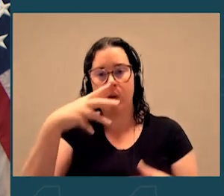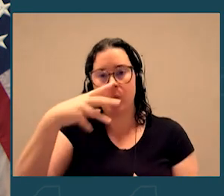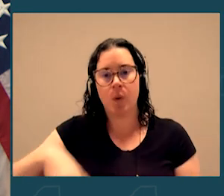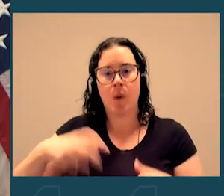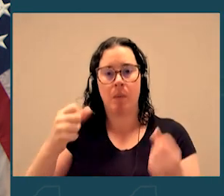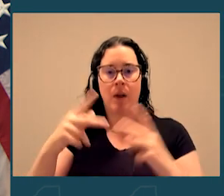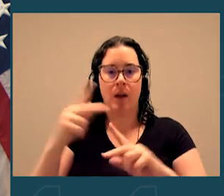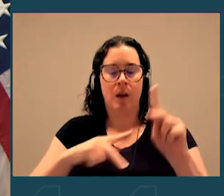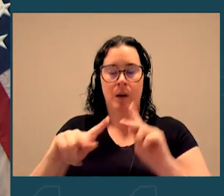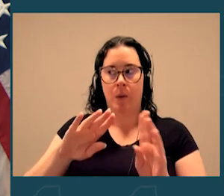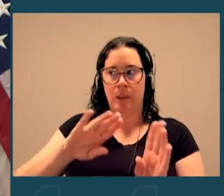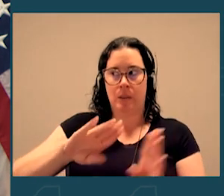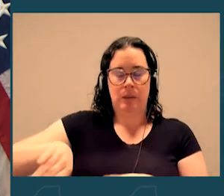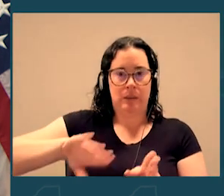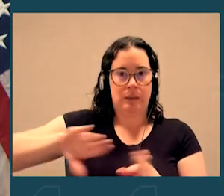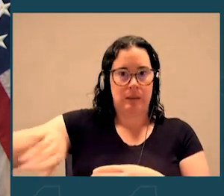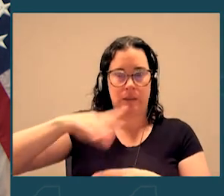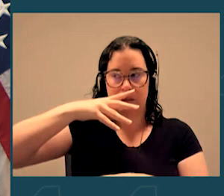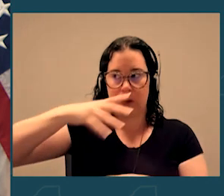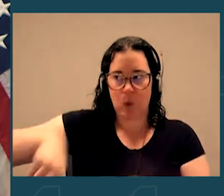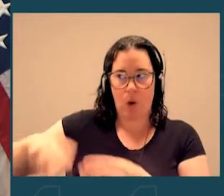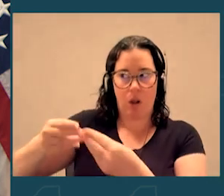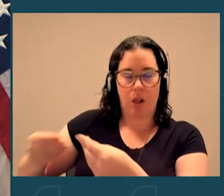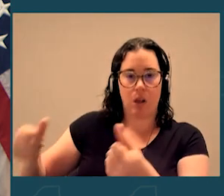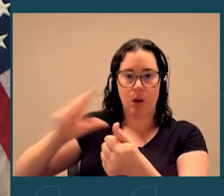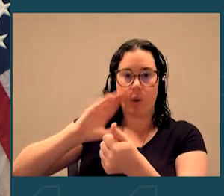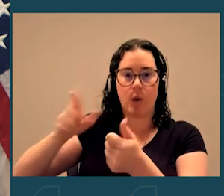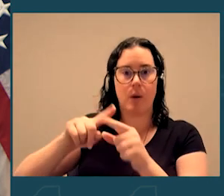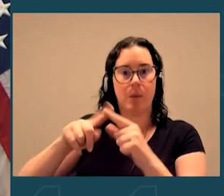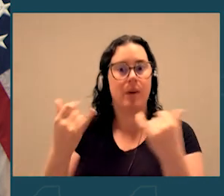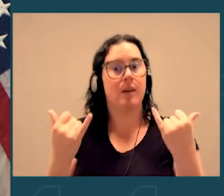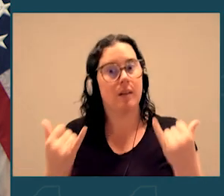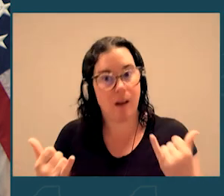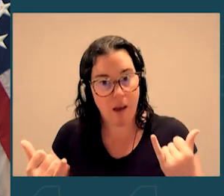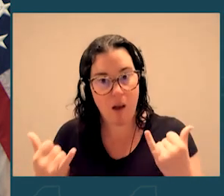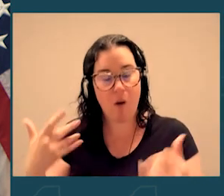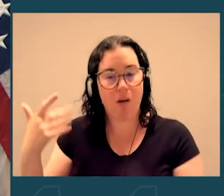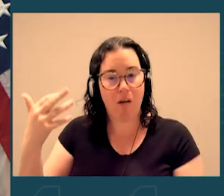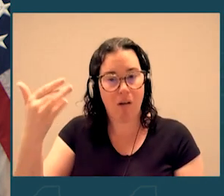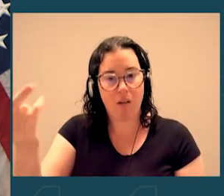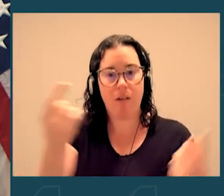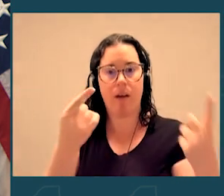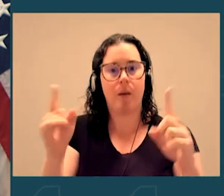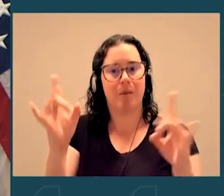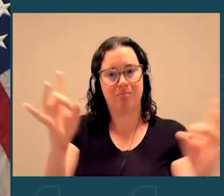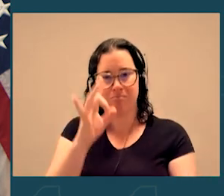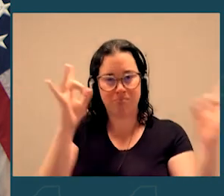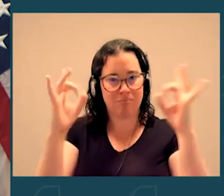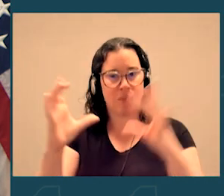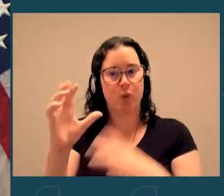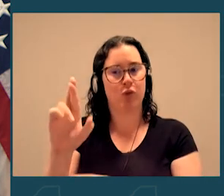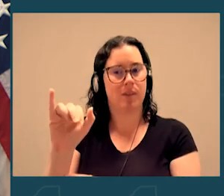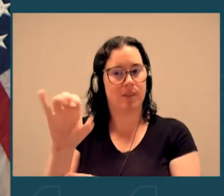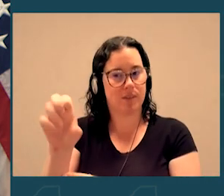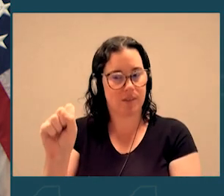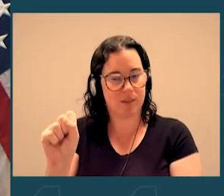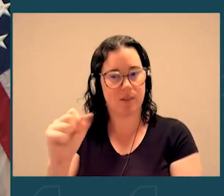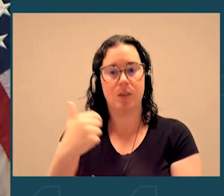rug and maybe they'll go away. Until now we have a crisis. So I've been governor a year and a